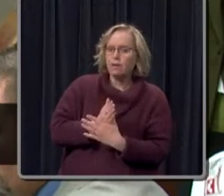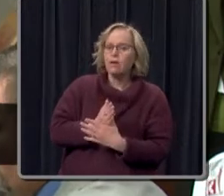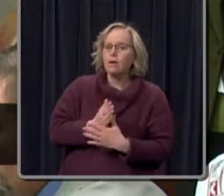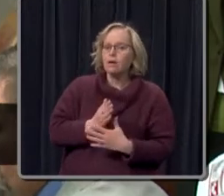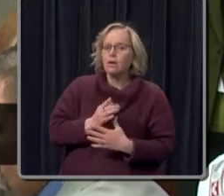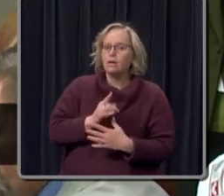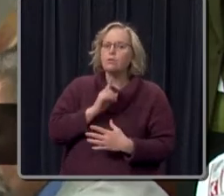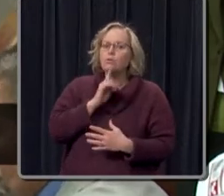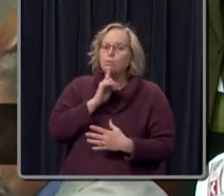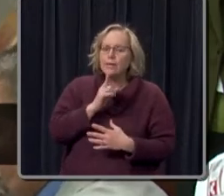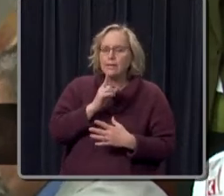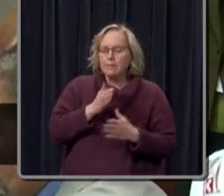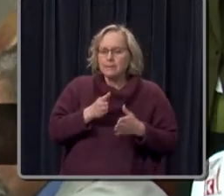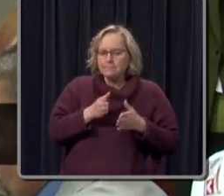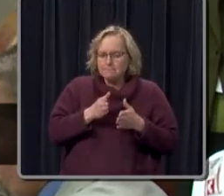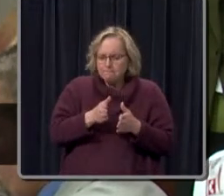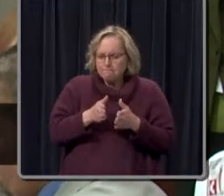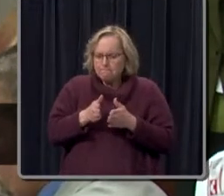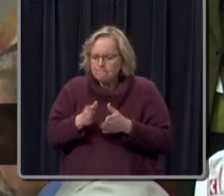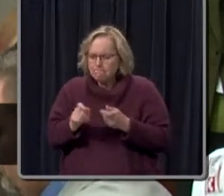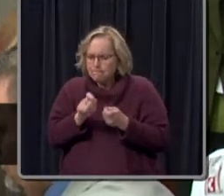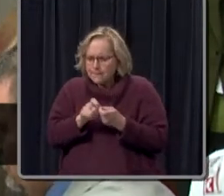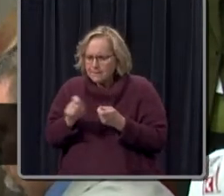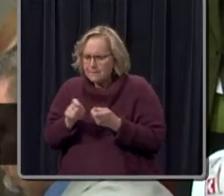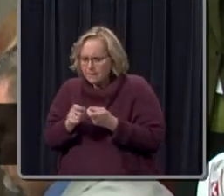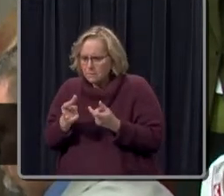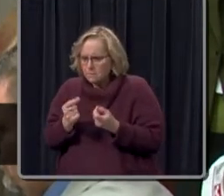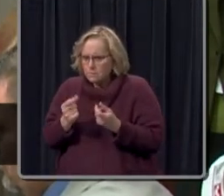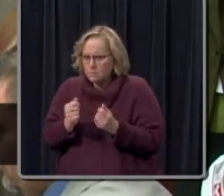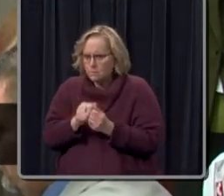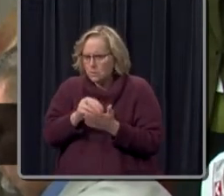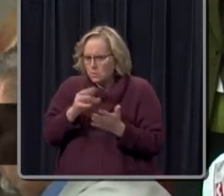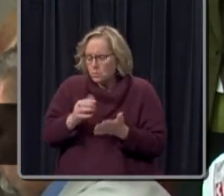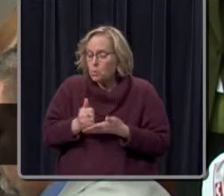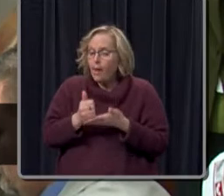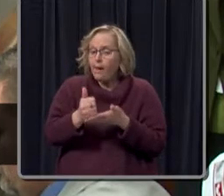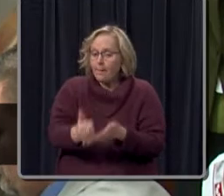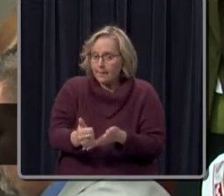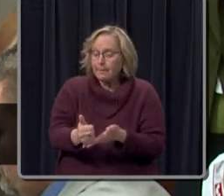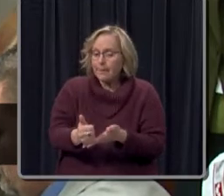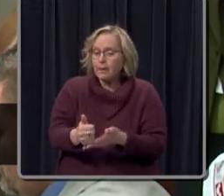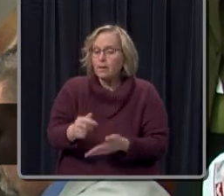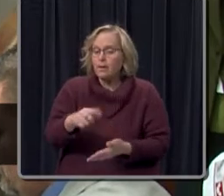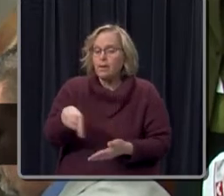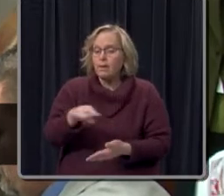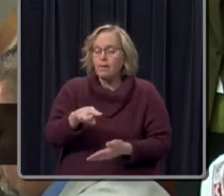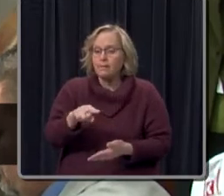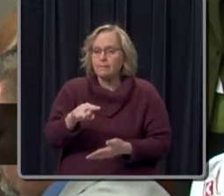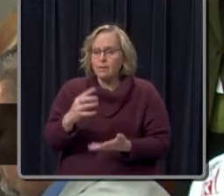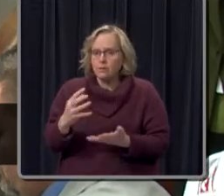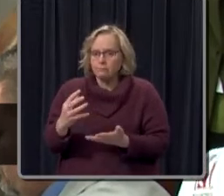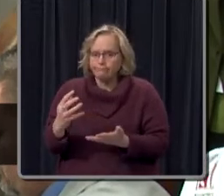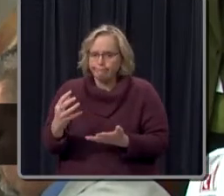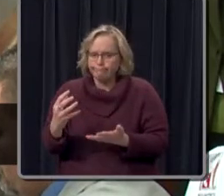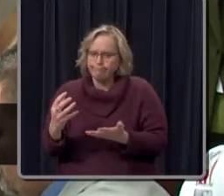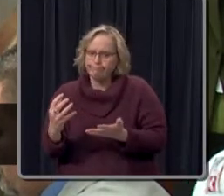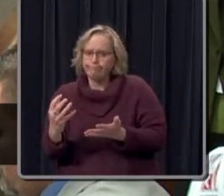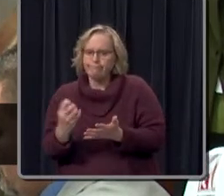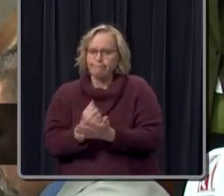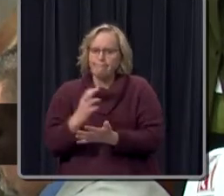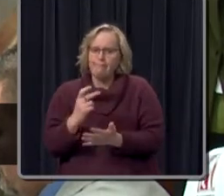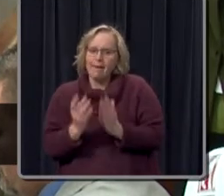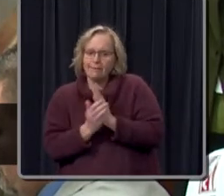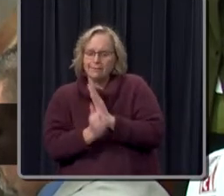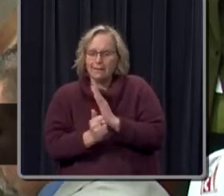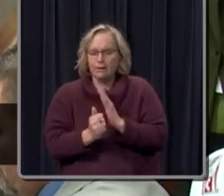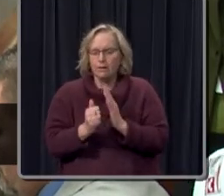very strategic of what we're going to do with the student to help them either recoup a skill or whatever that may be to